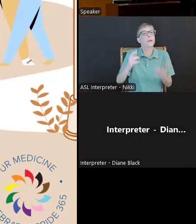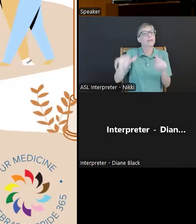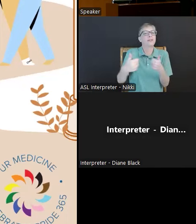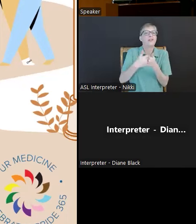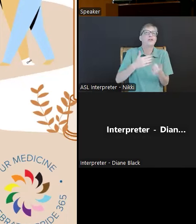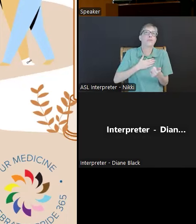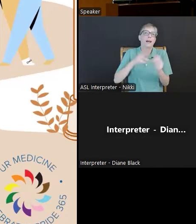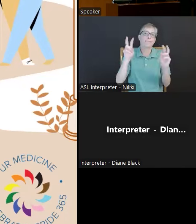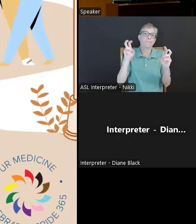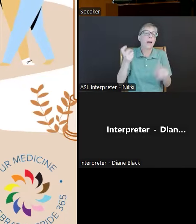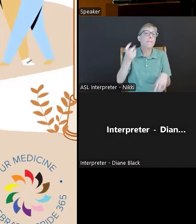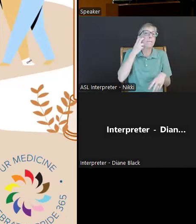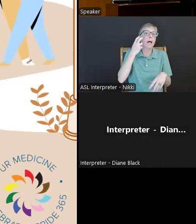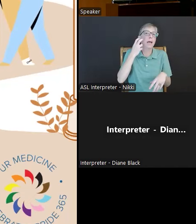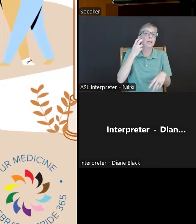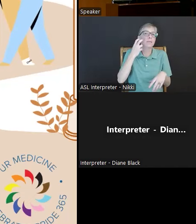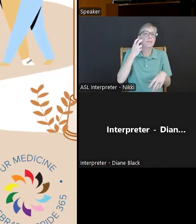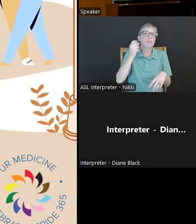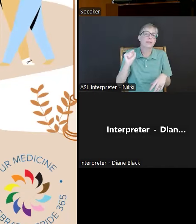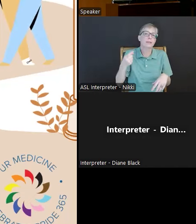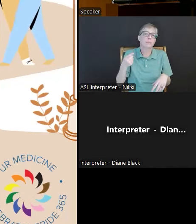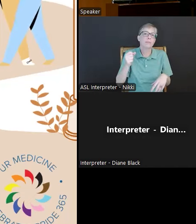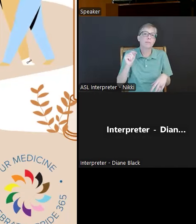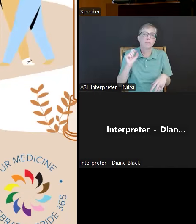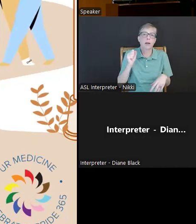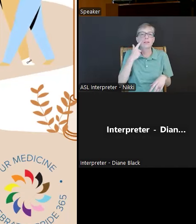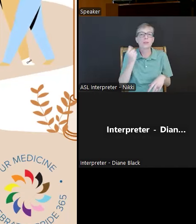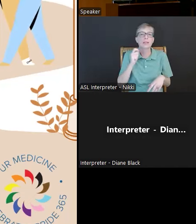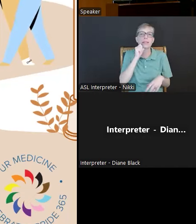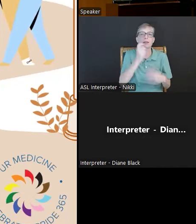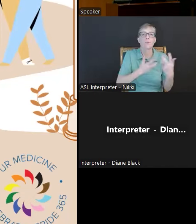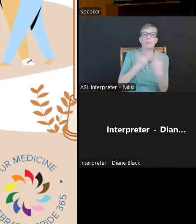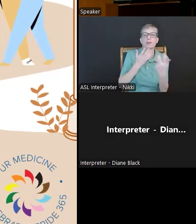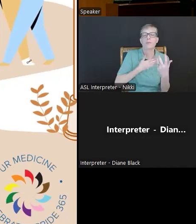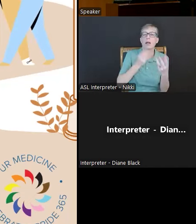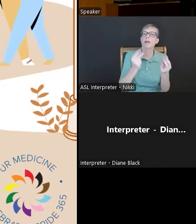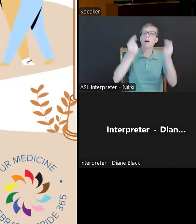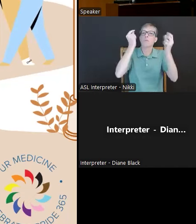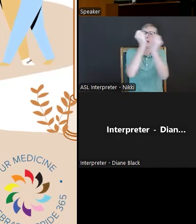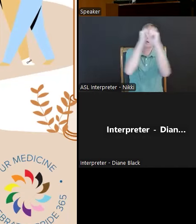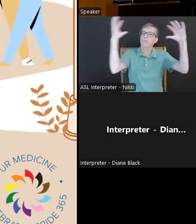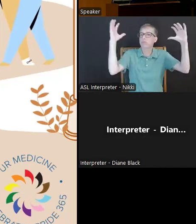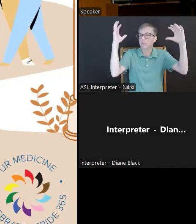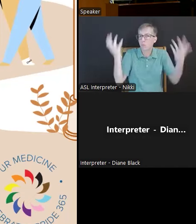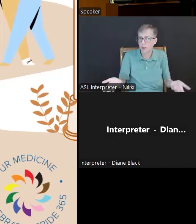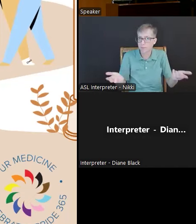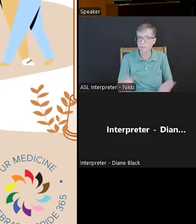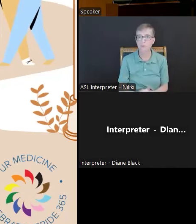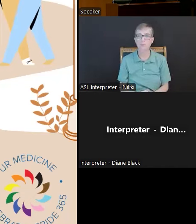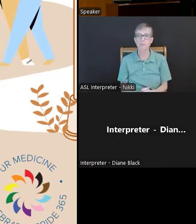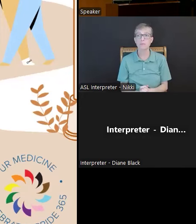they show up doesn't align with what I assume to be masculine or feminine or androgynous? But at the end of the day,